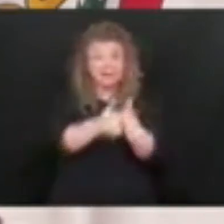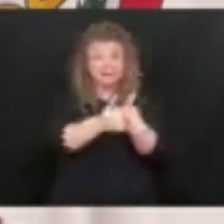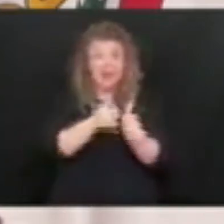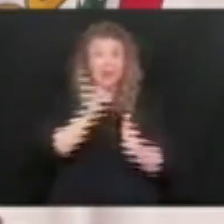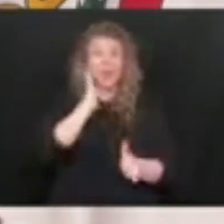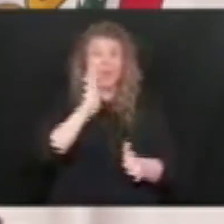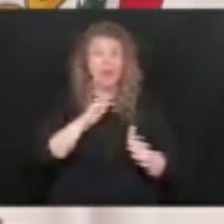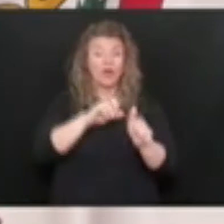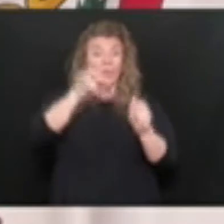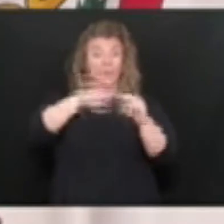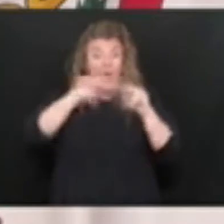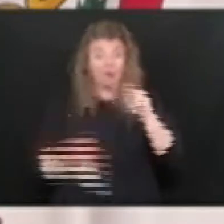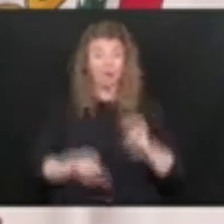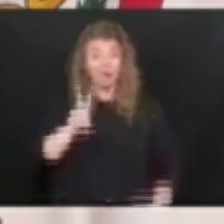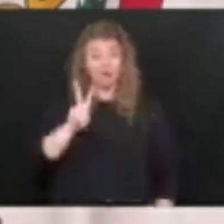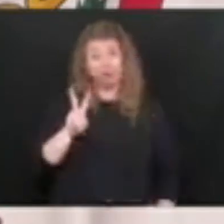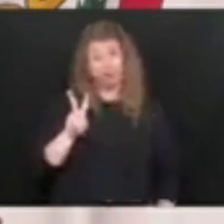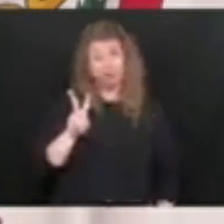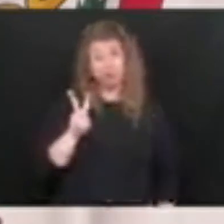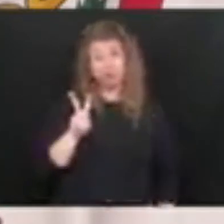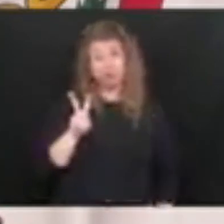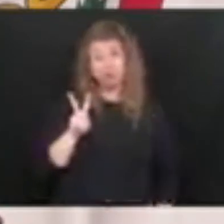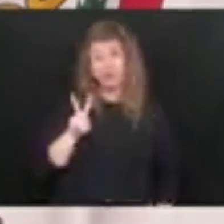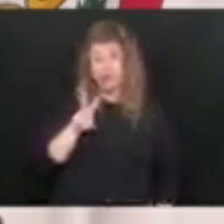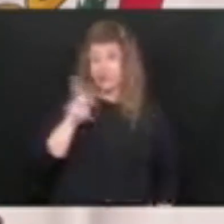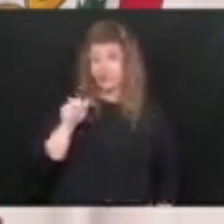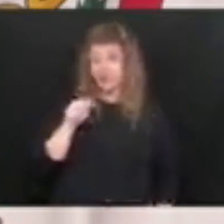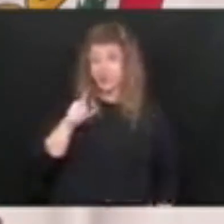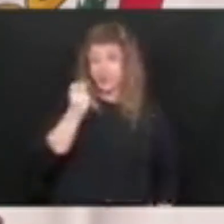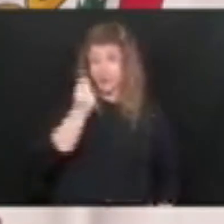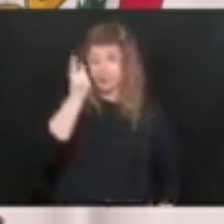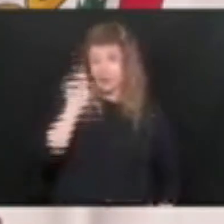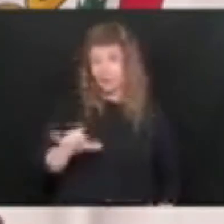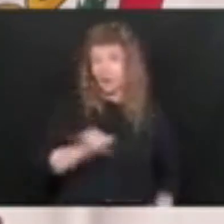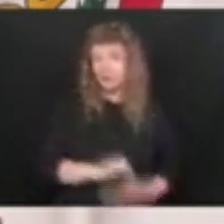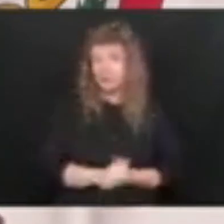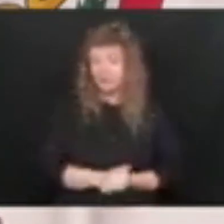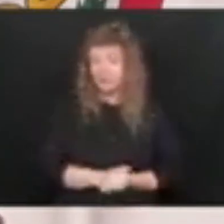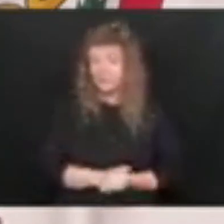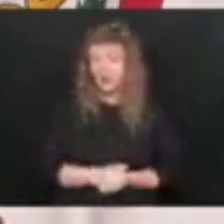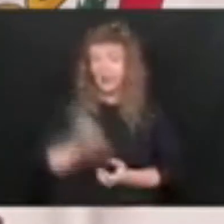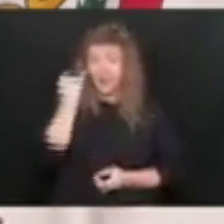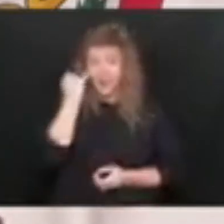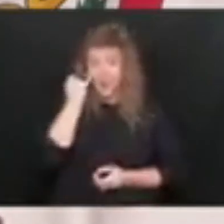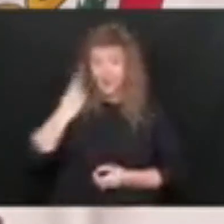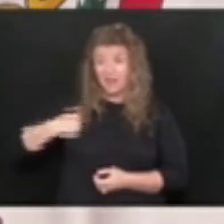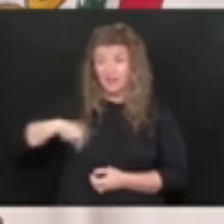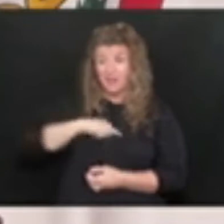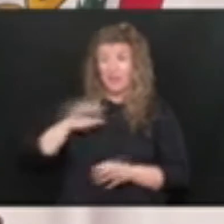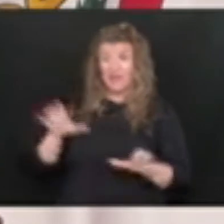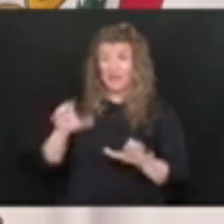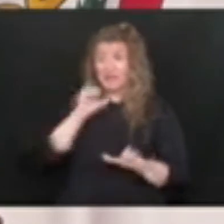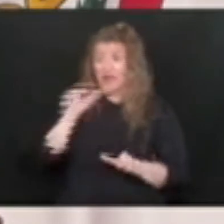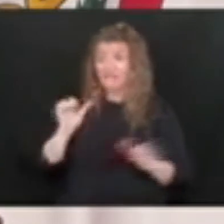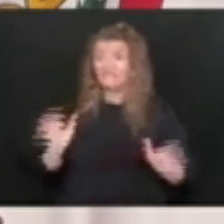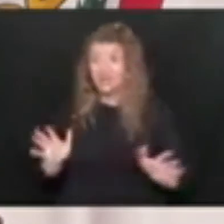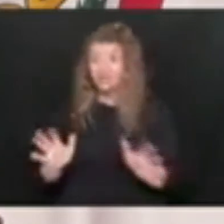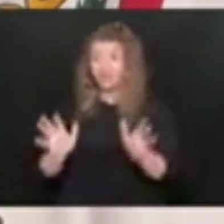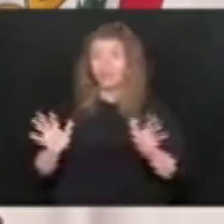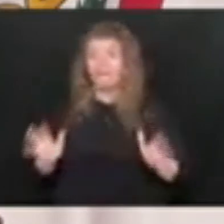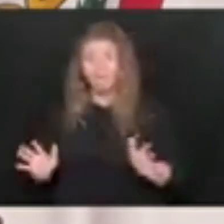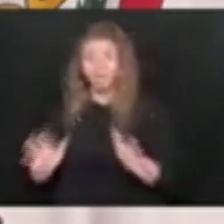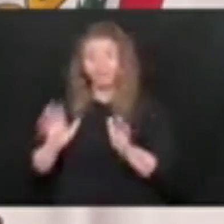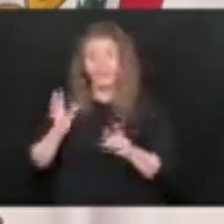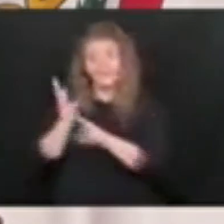2 in West Virginia. Do you realize if we had not pushed and done the level that we did,